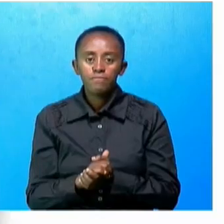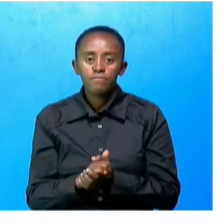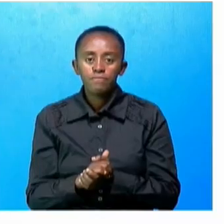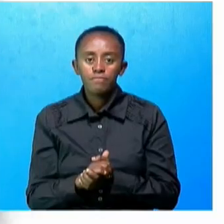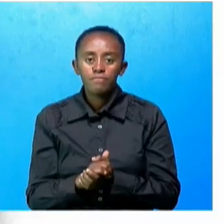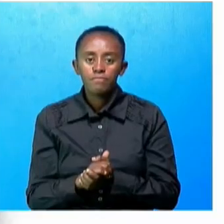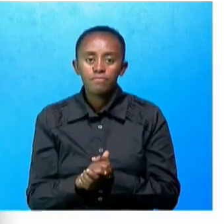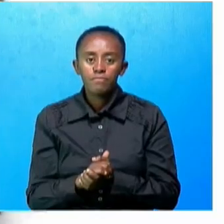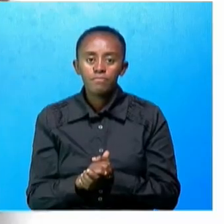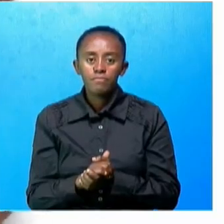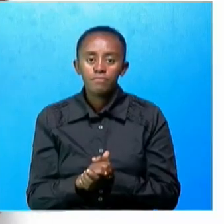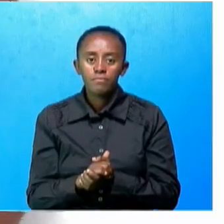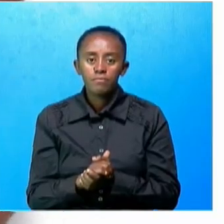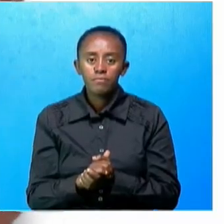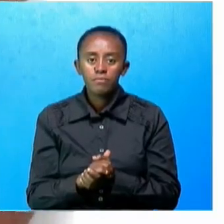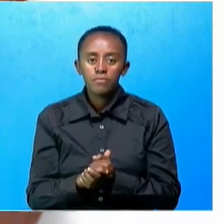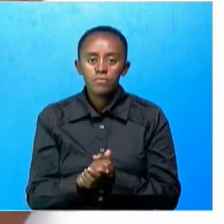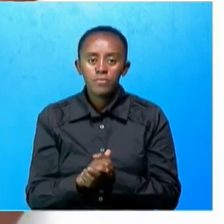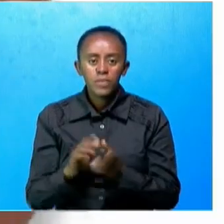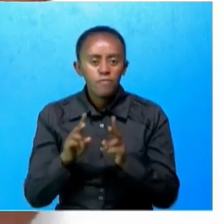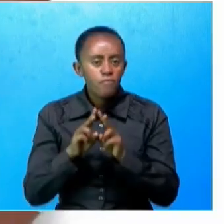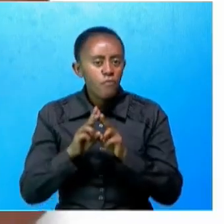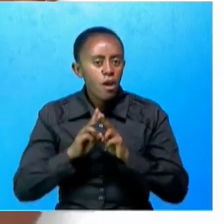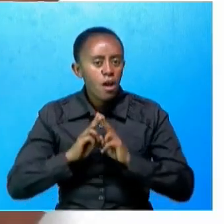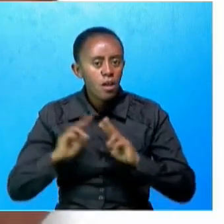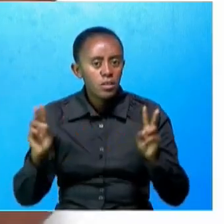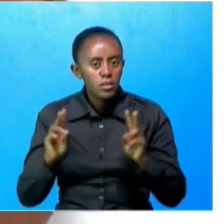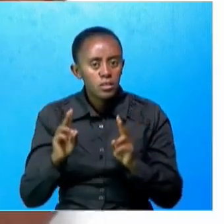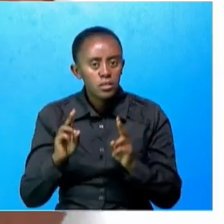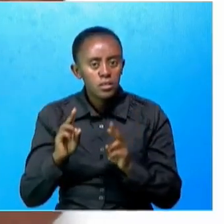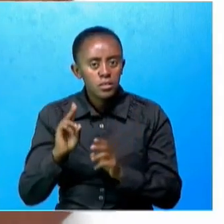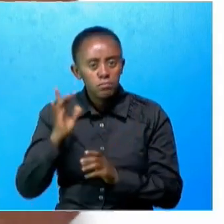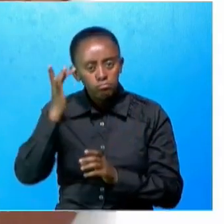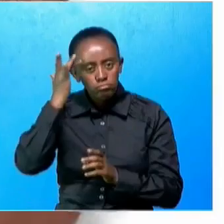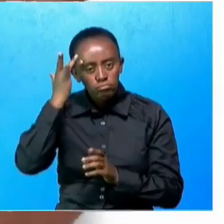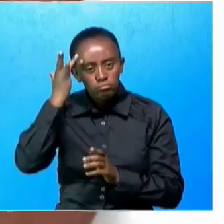a very intelligent student.